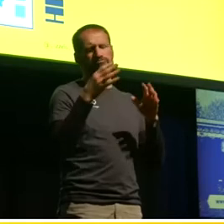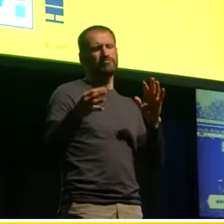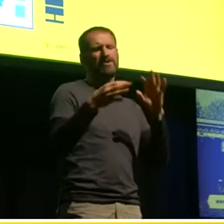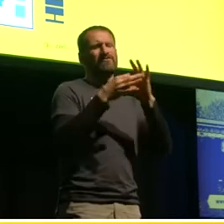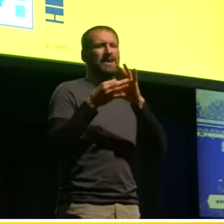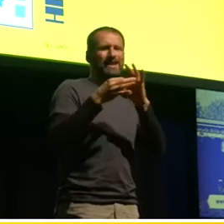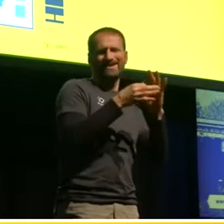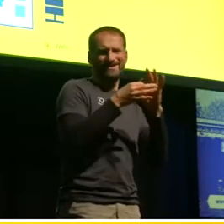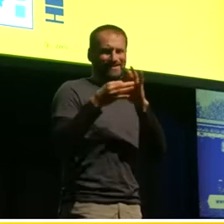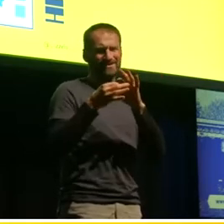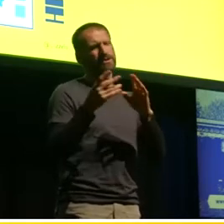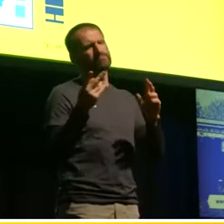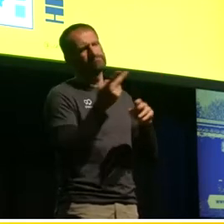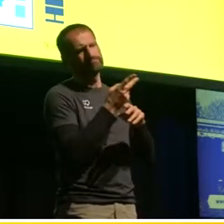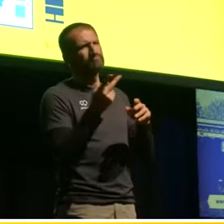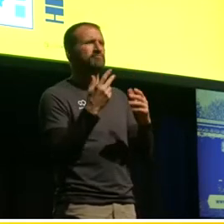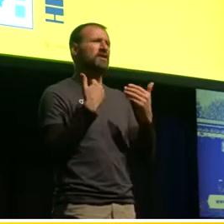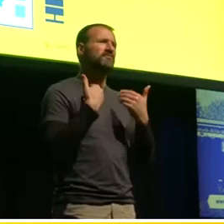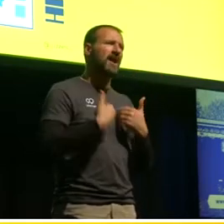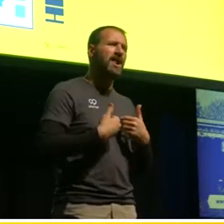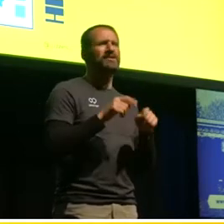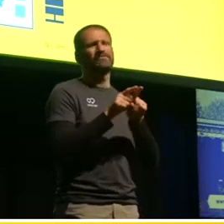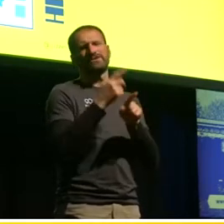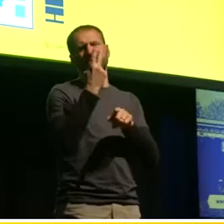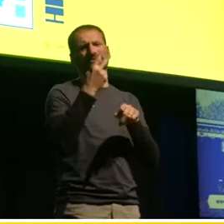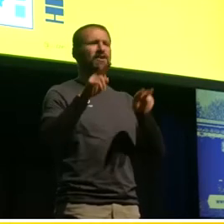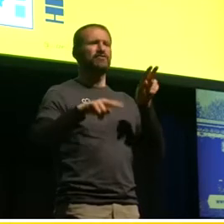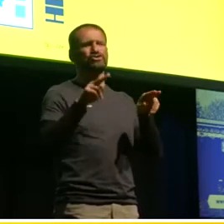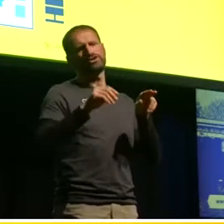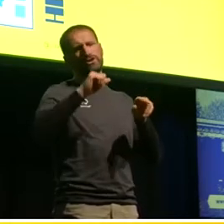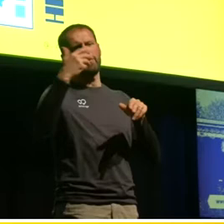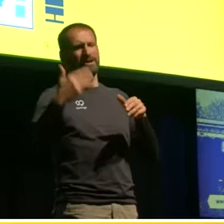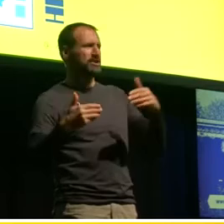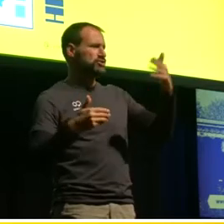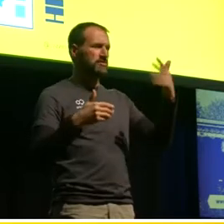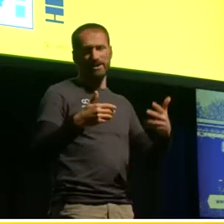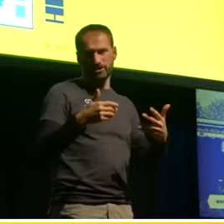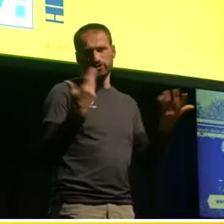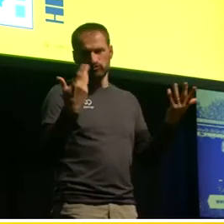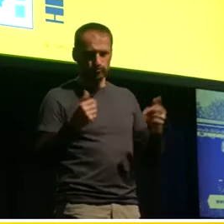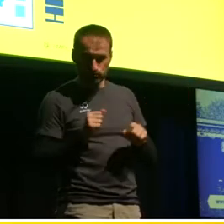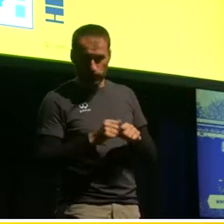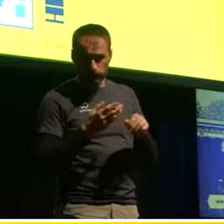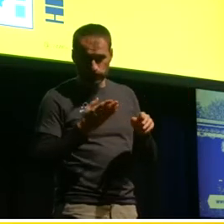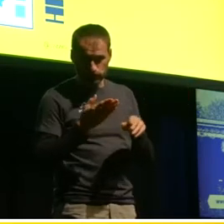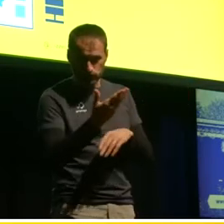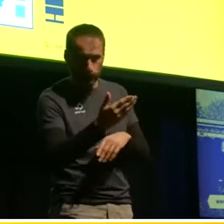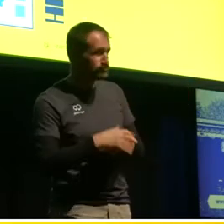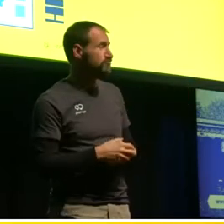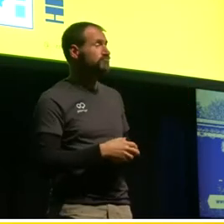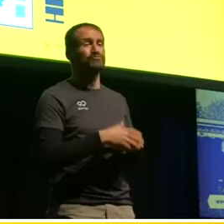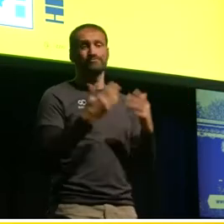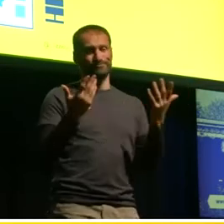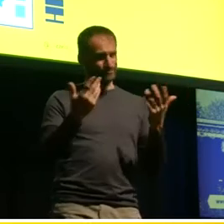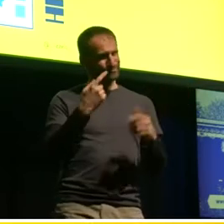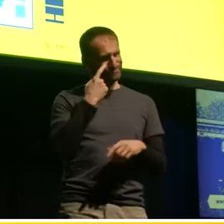feel or they behave like different applications, and you go through them. OK, so how can we now